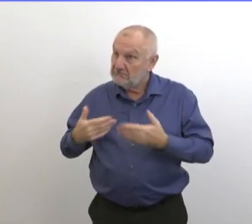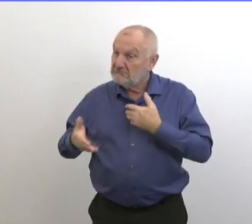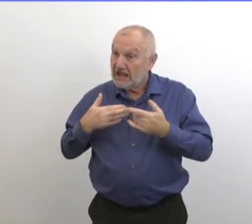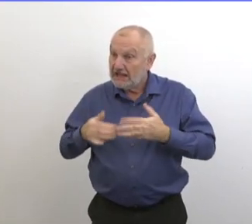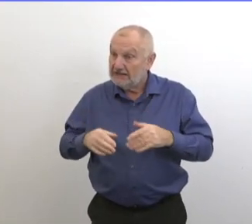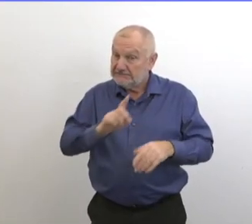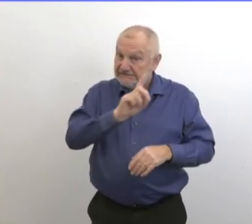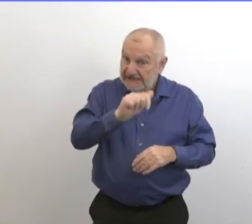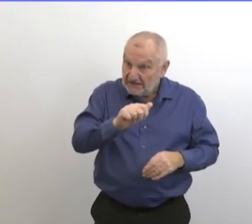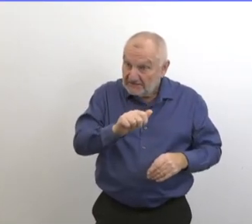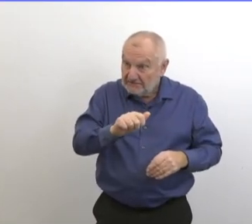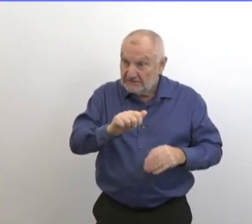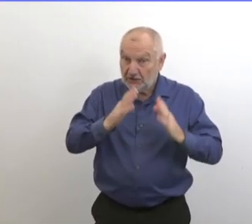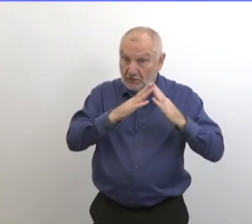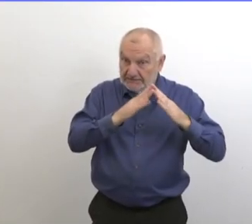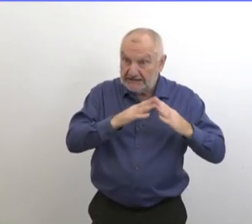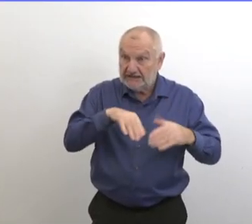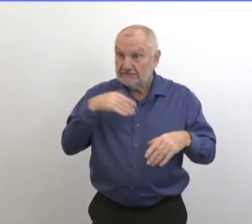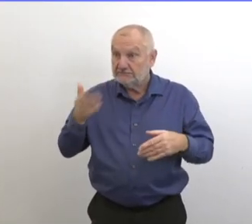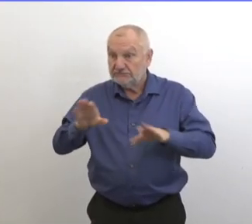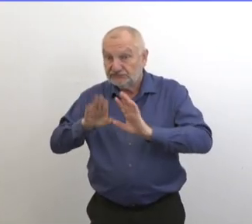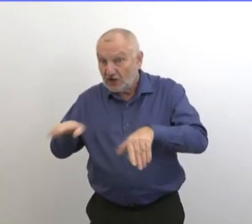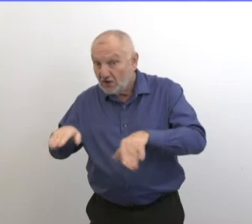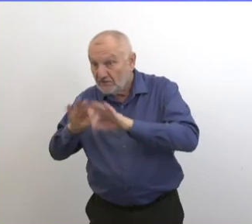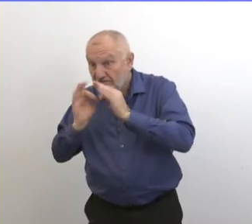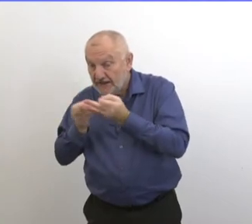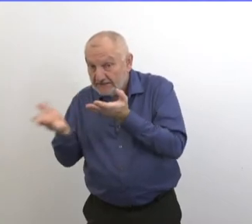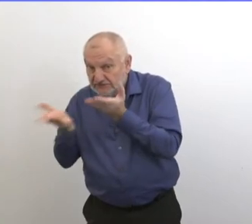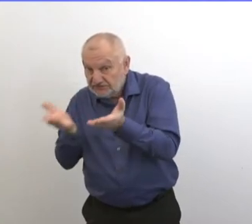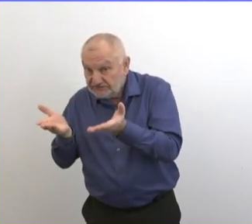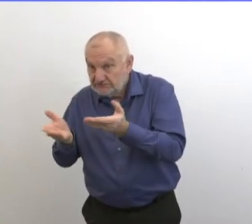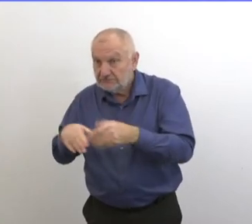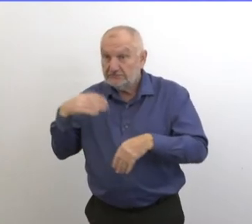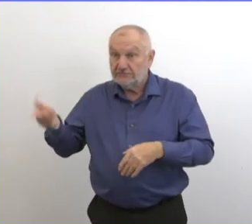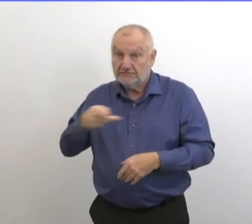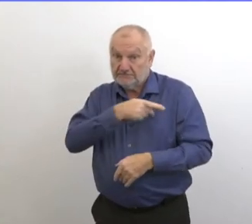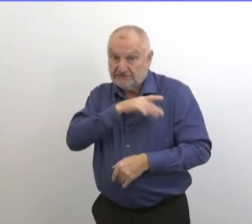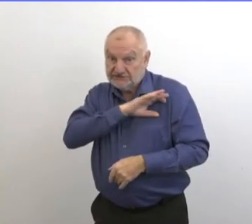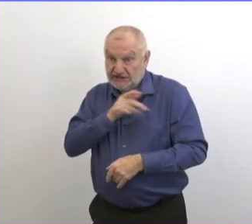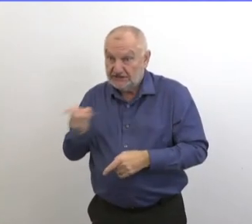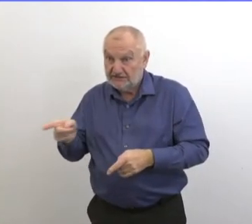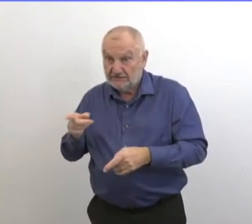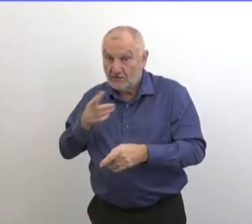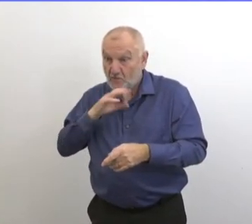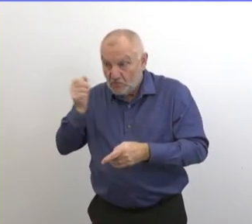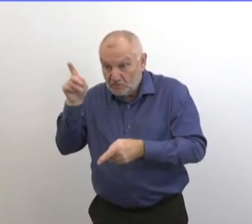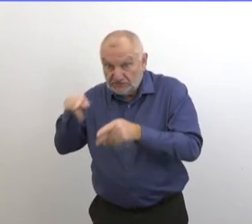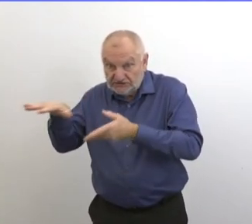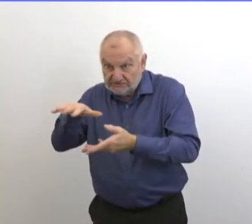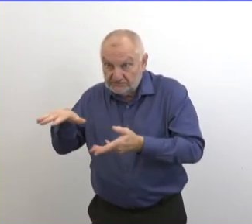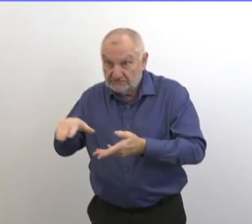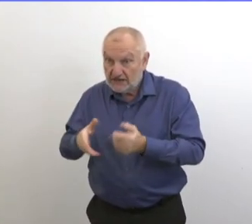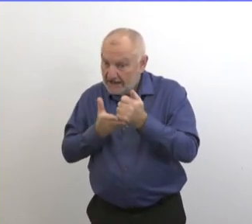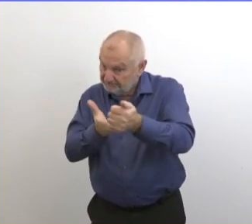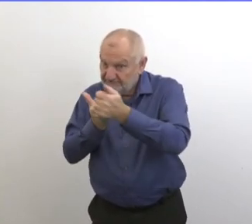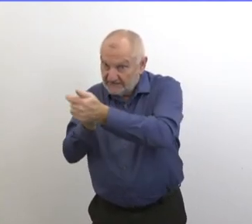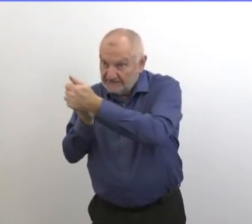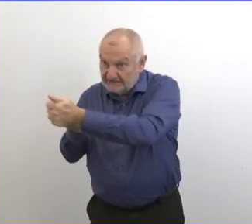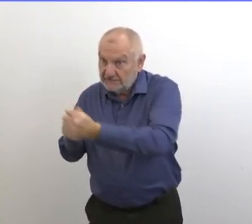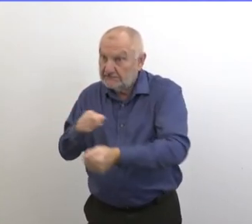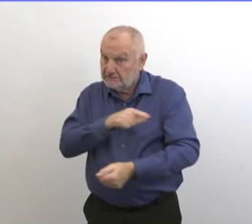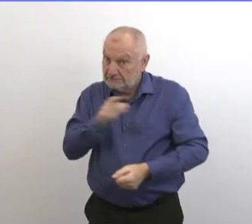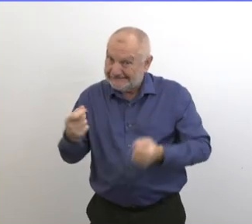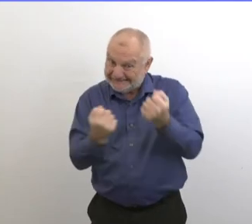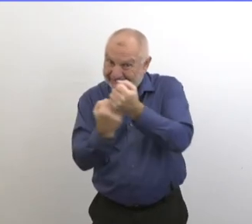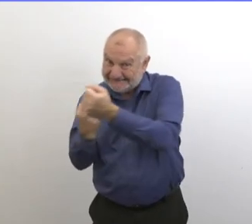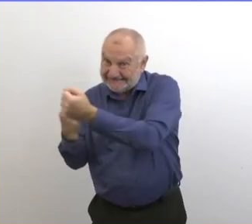child and family services or seniors. We need to ensure we have the necessary supports in place for those people. So